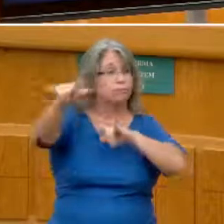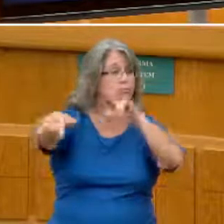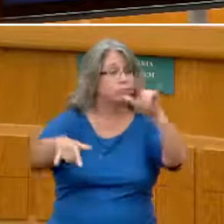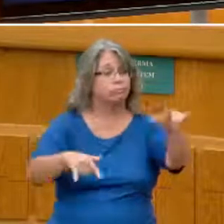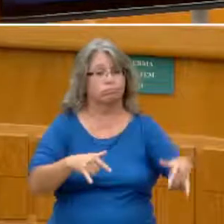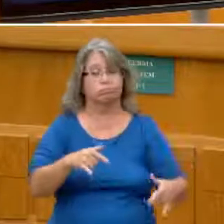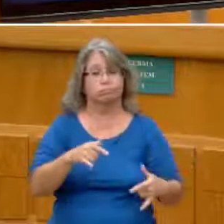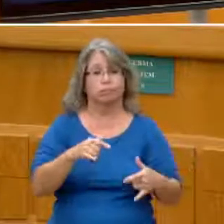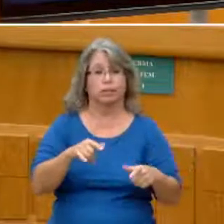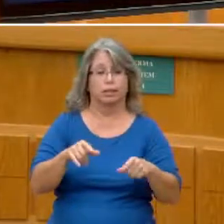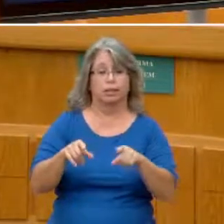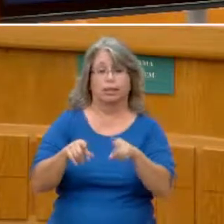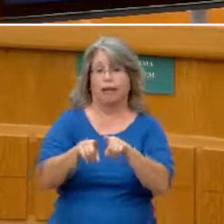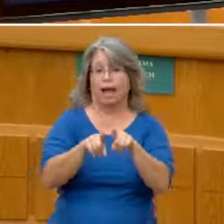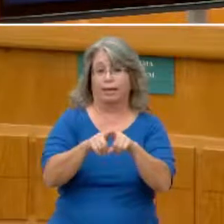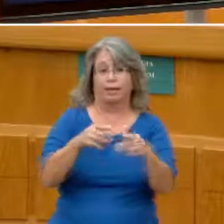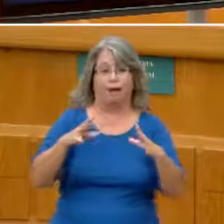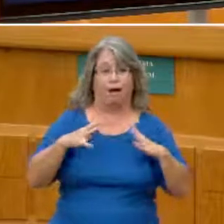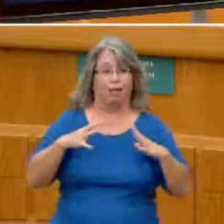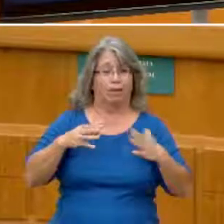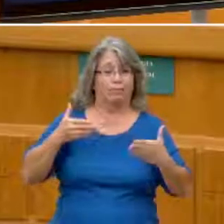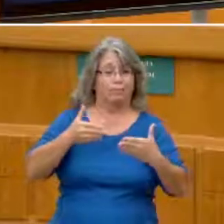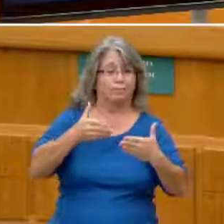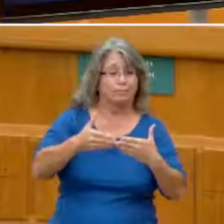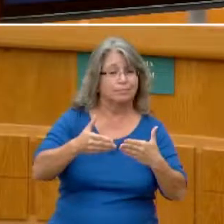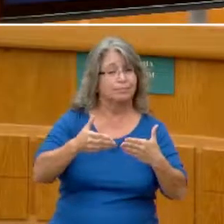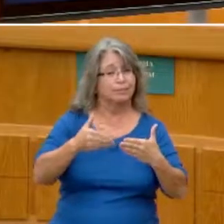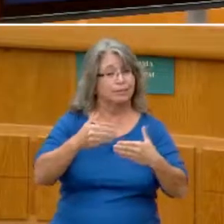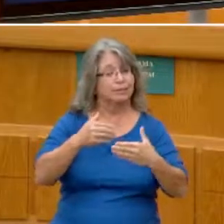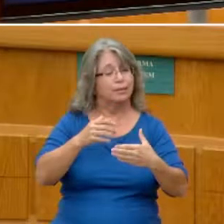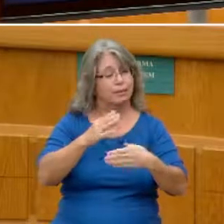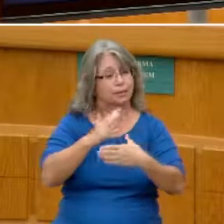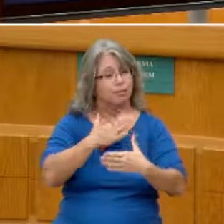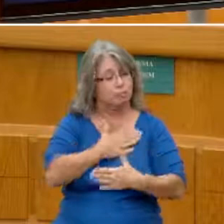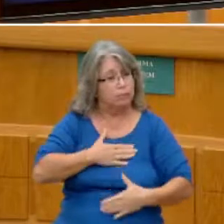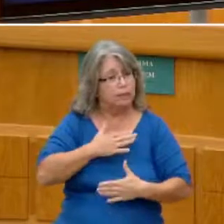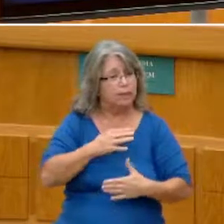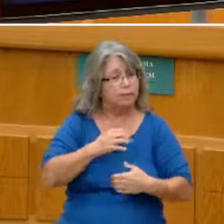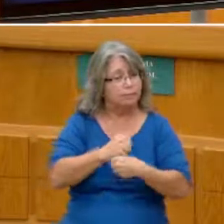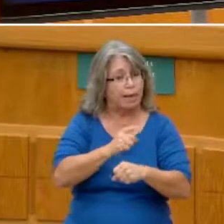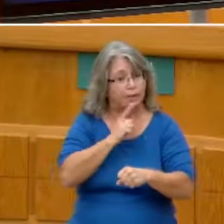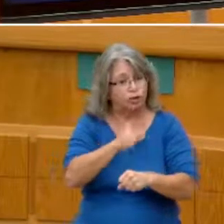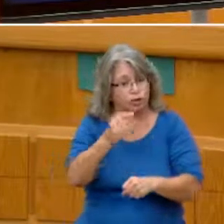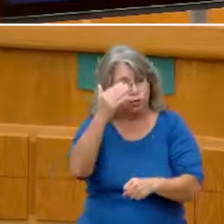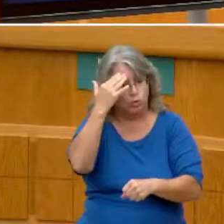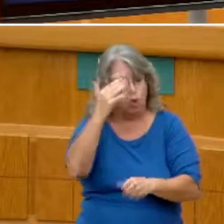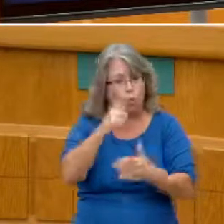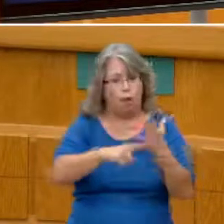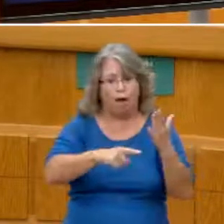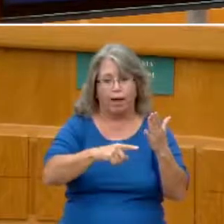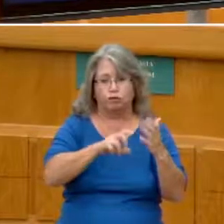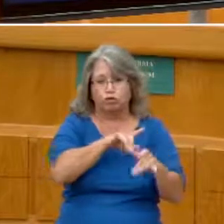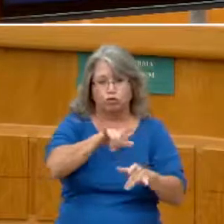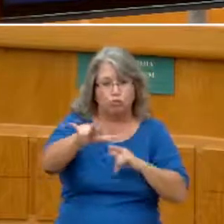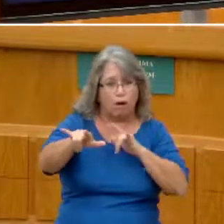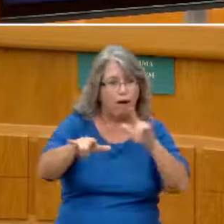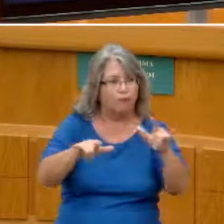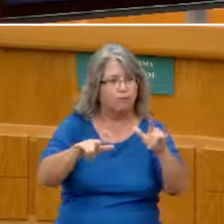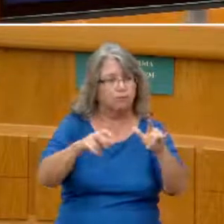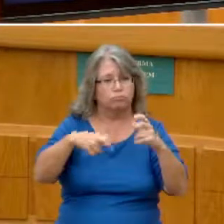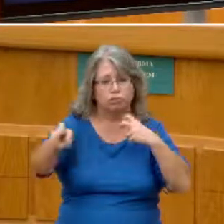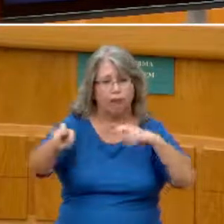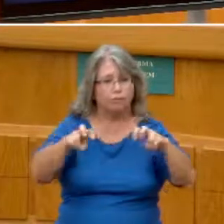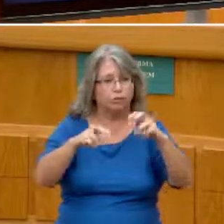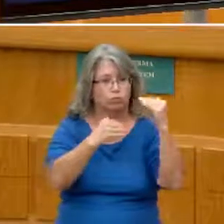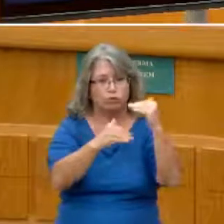in areas you plan to travel and take the appropriate steps to avoid delays. So, and some of those appropriate steps are look